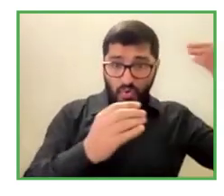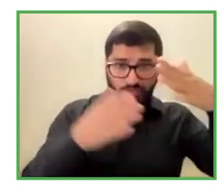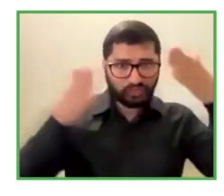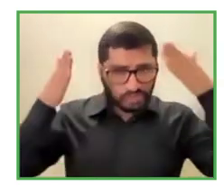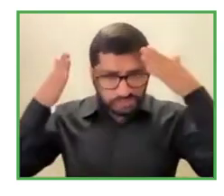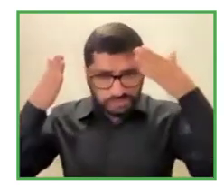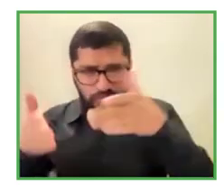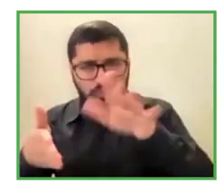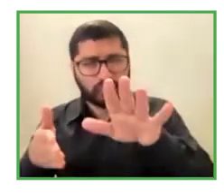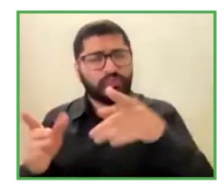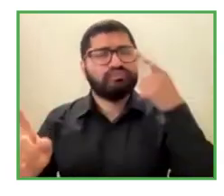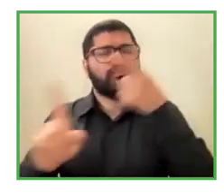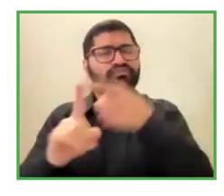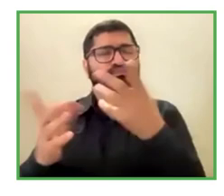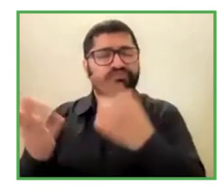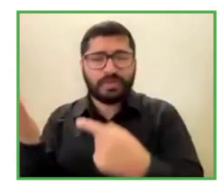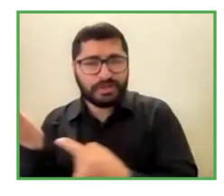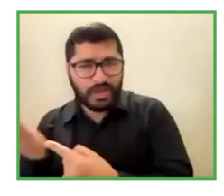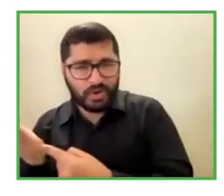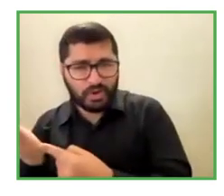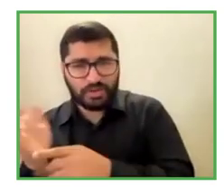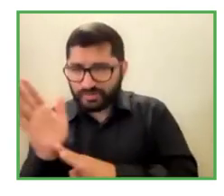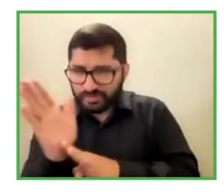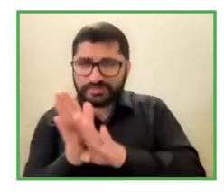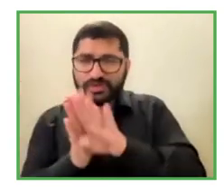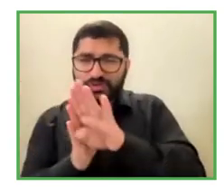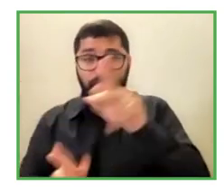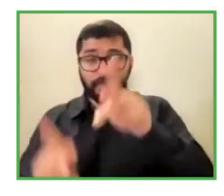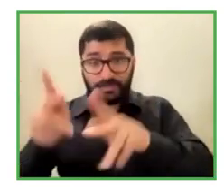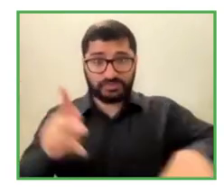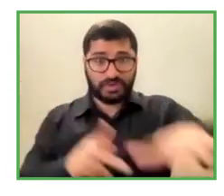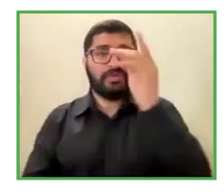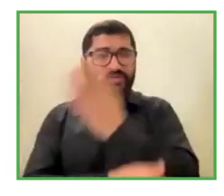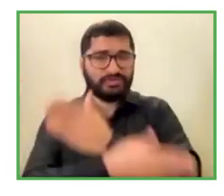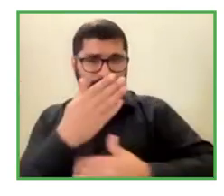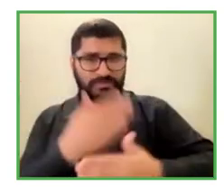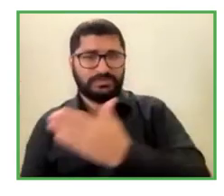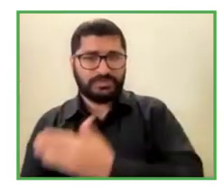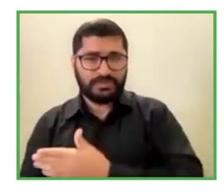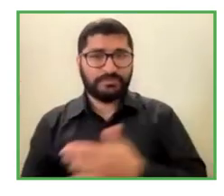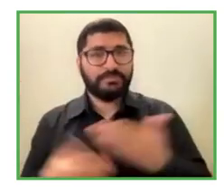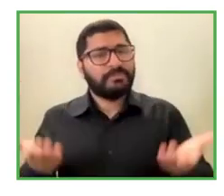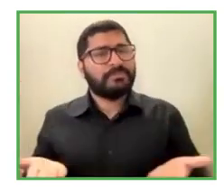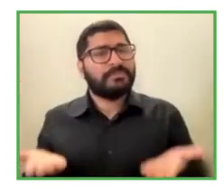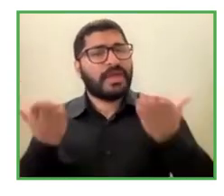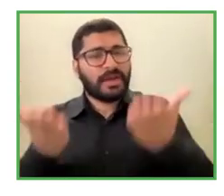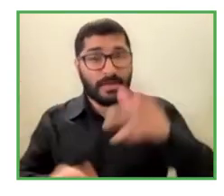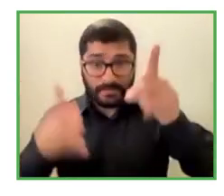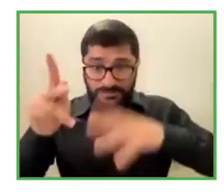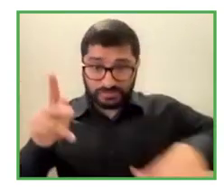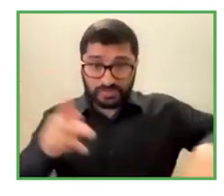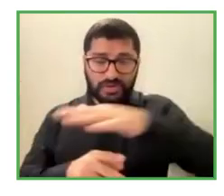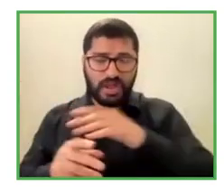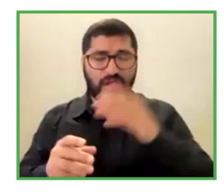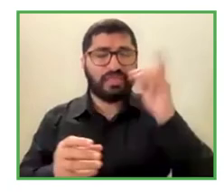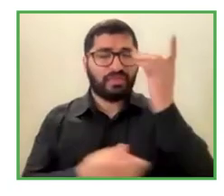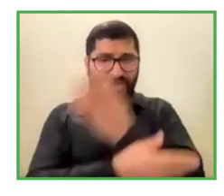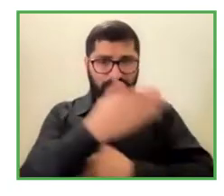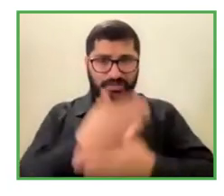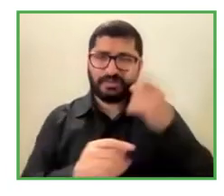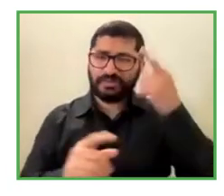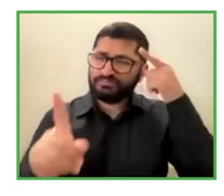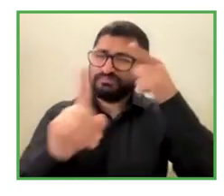with disability for persons with disability, we believe that we can make fundamental changes to the labor